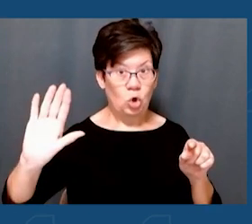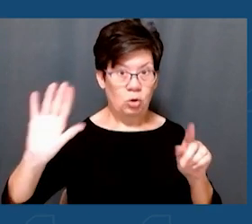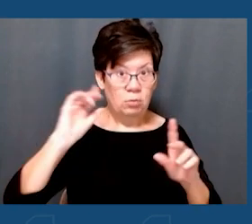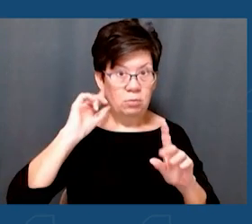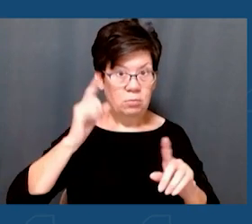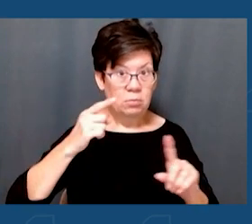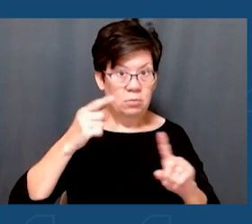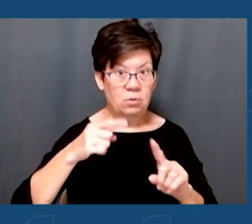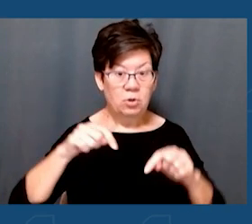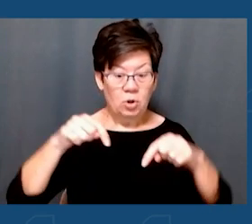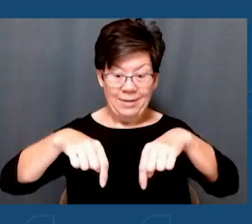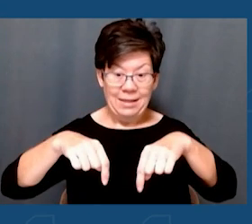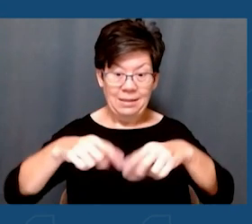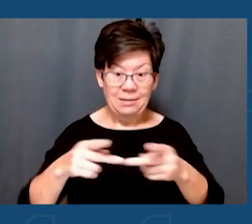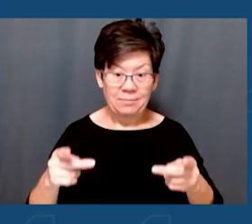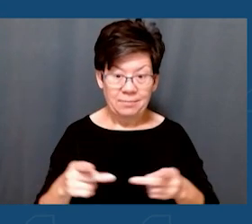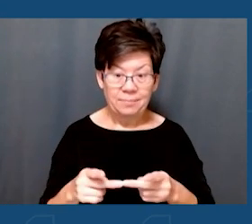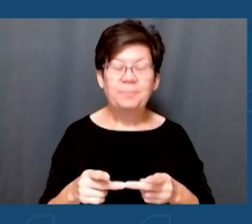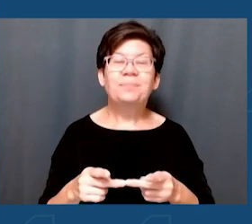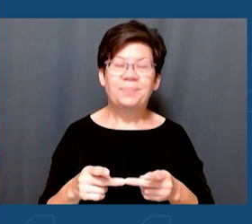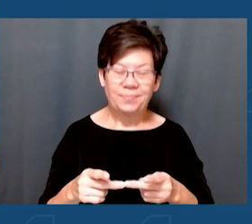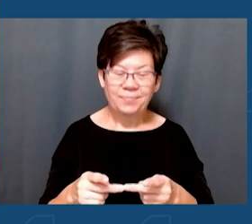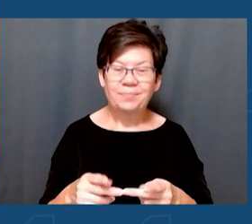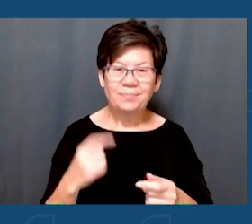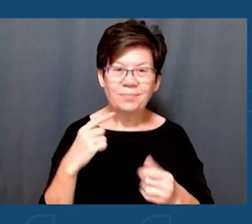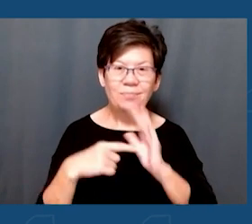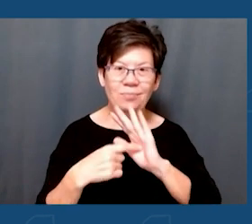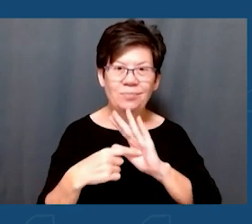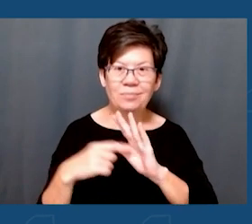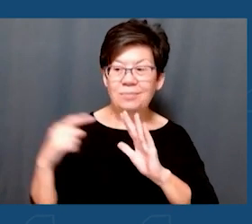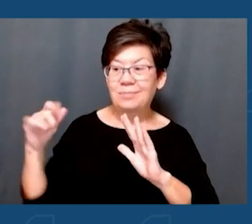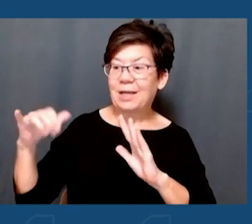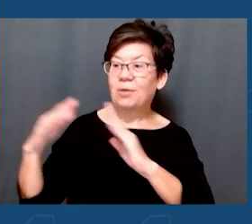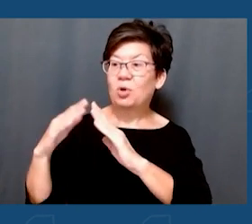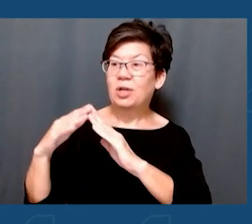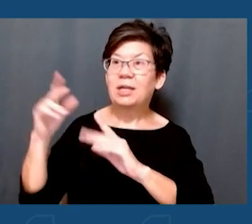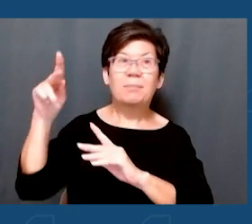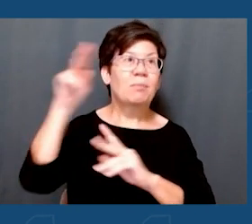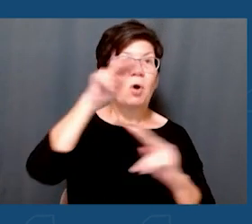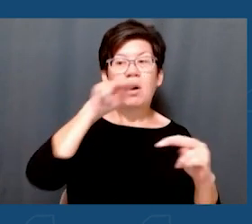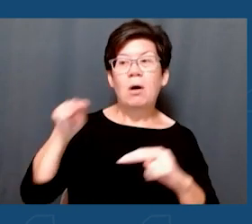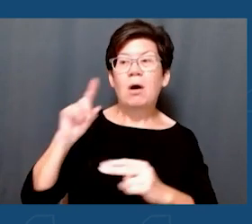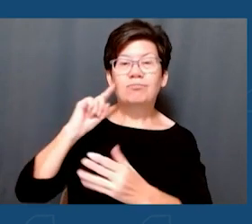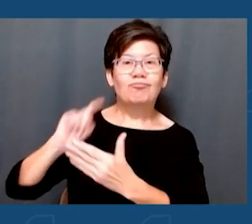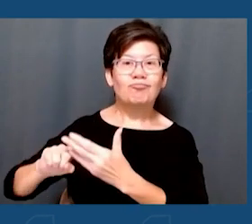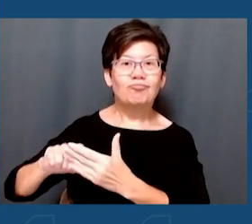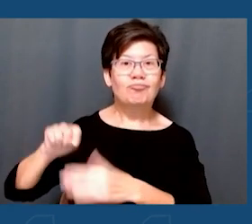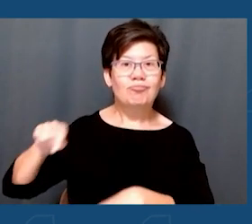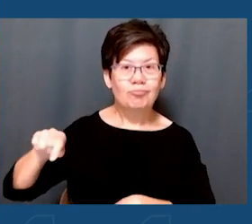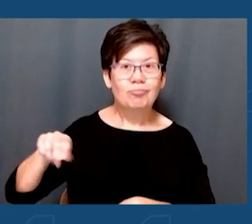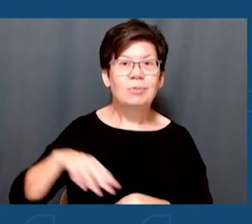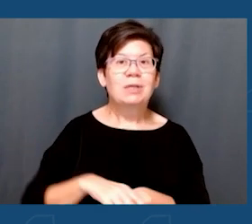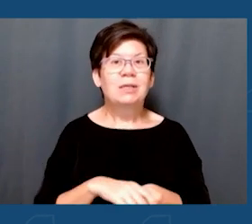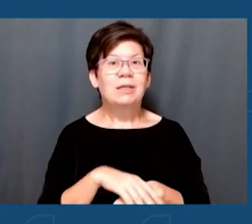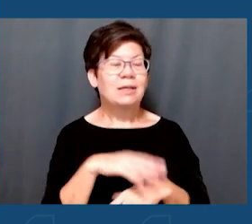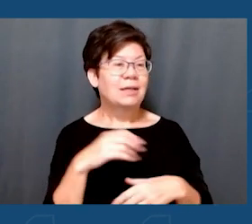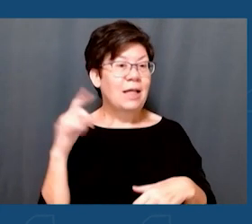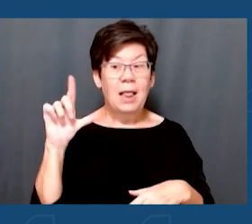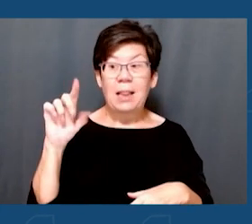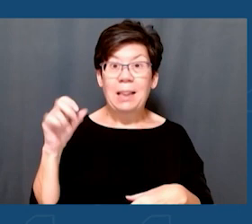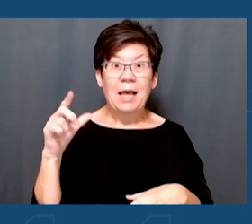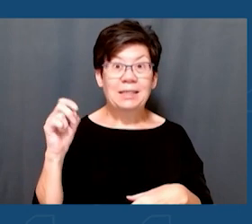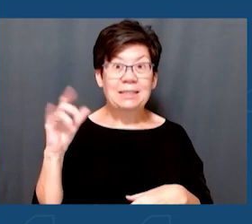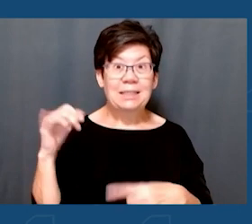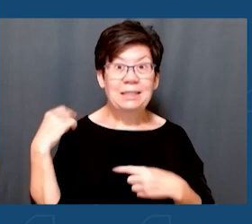represents. It represents the recognition of a community. It represents the recognition and celebration of a legacy,